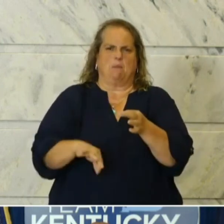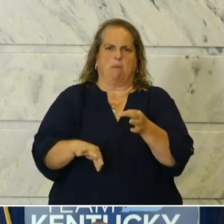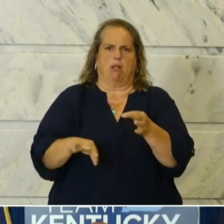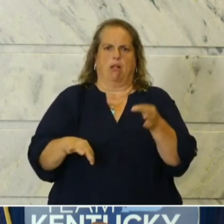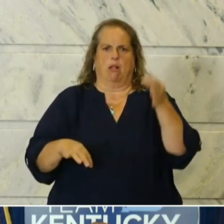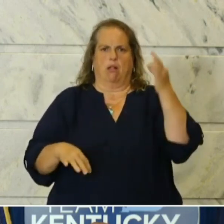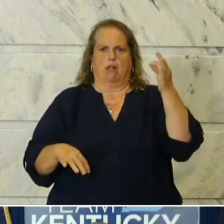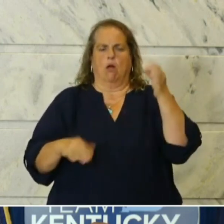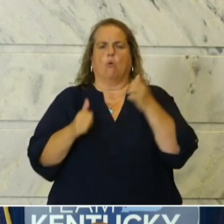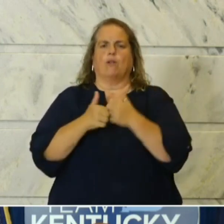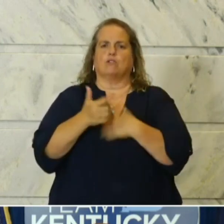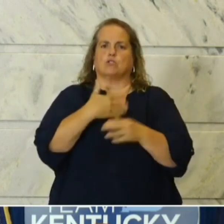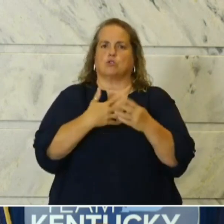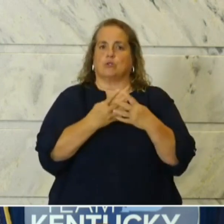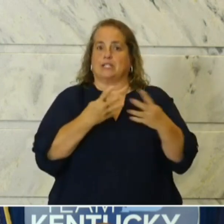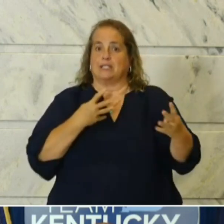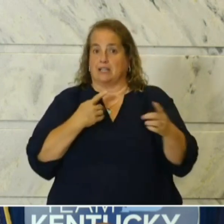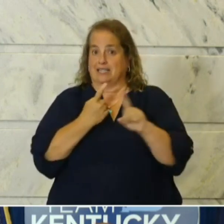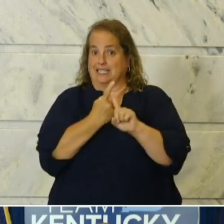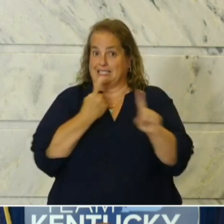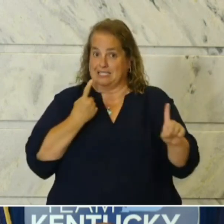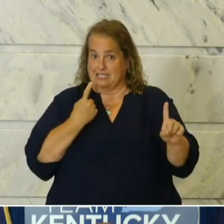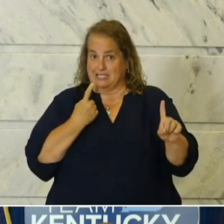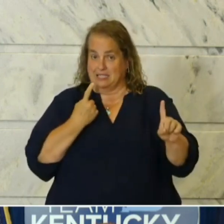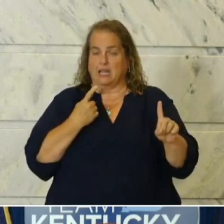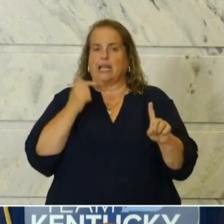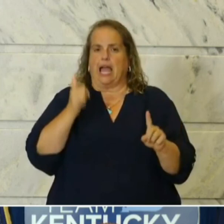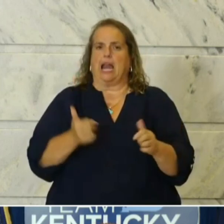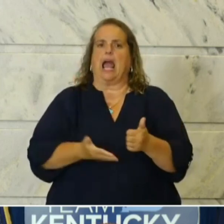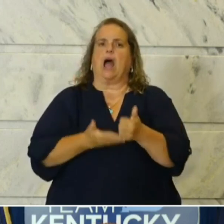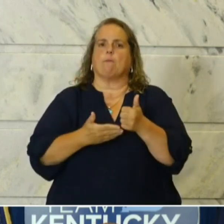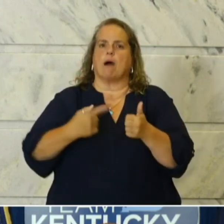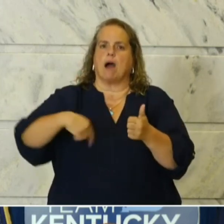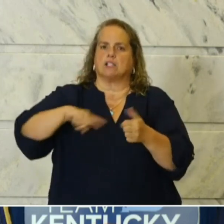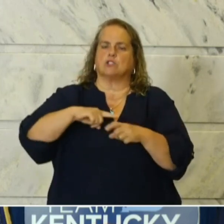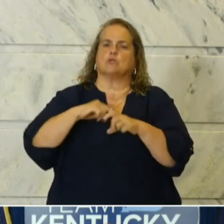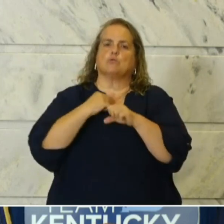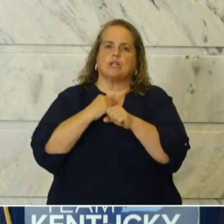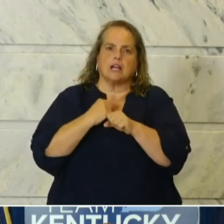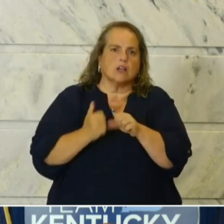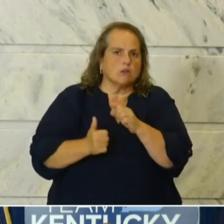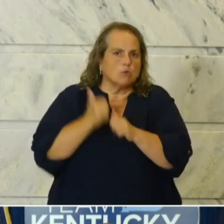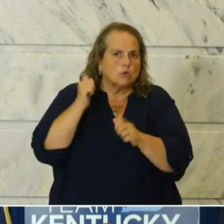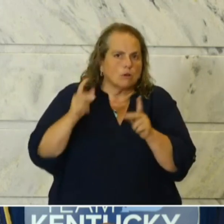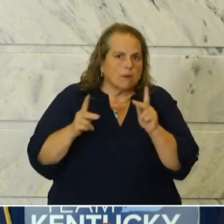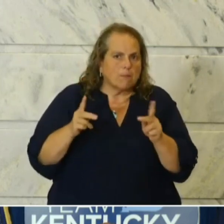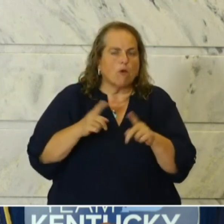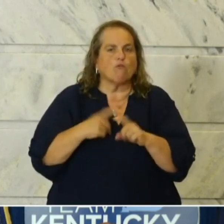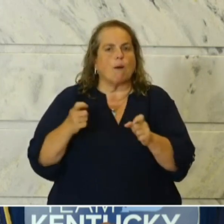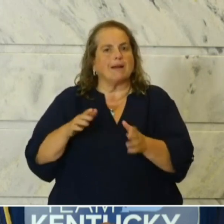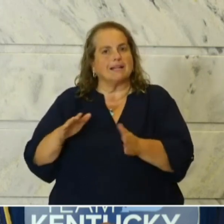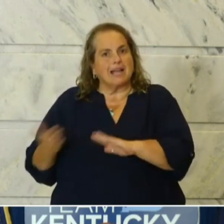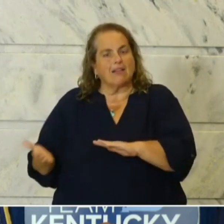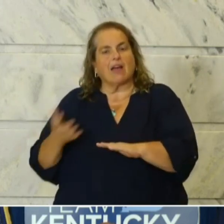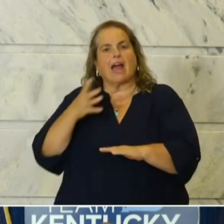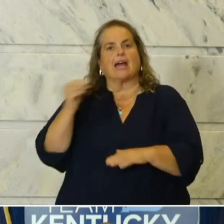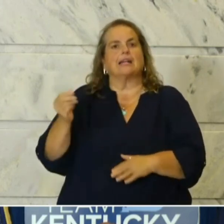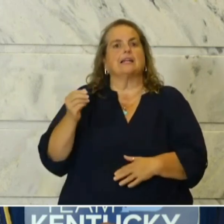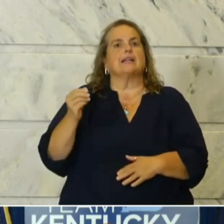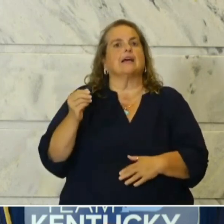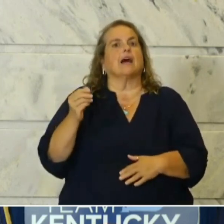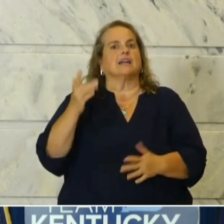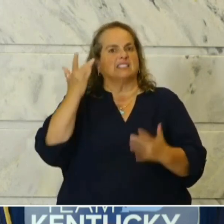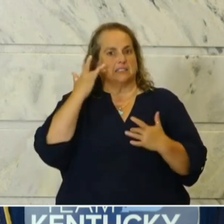with social distancing, can help us to protect the vast majority of people from death and disability, and can help us